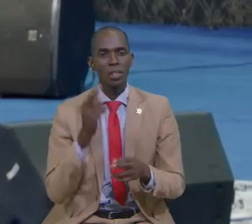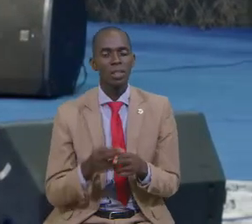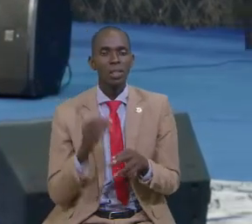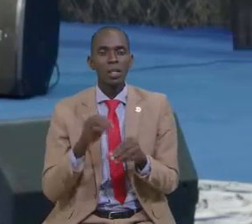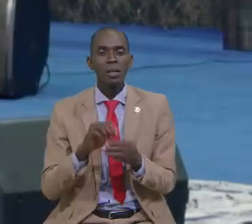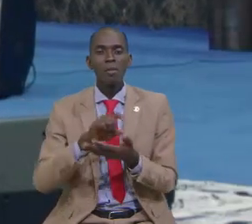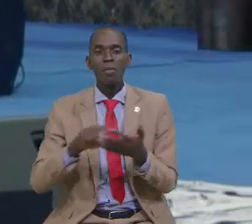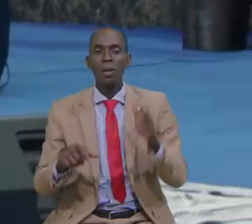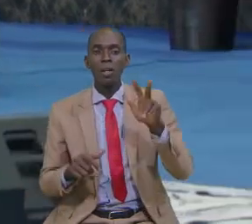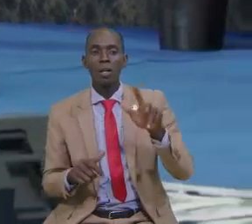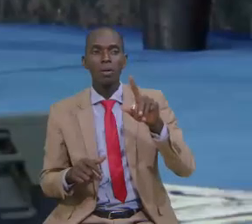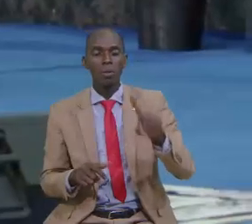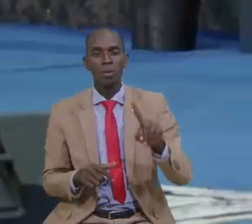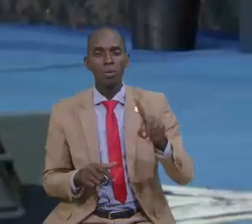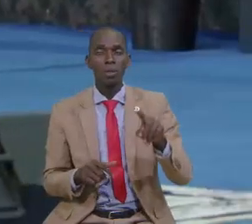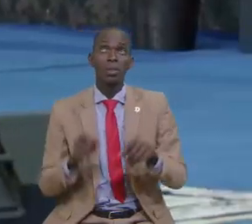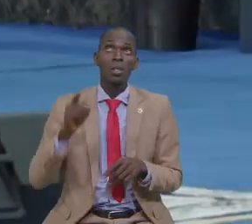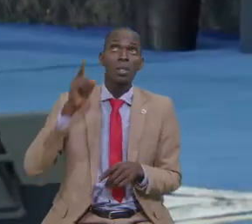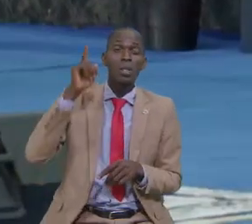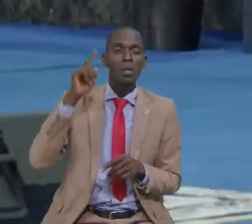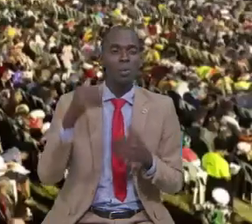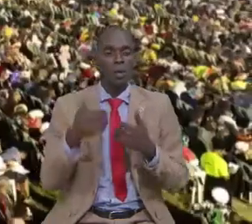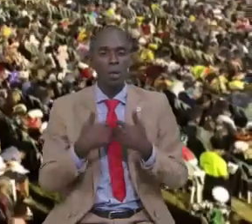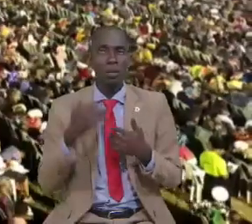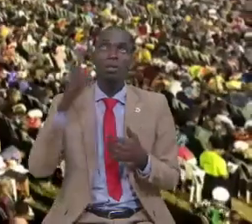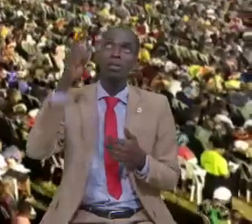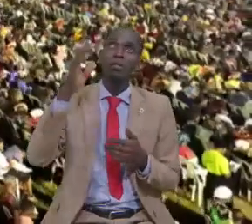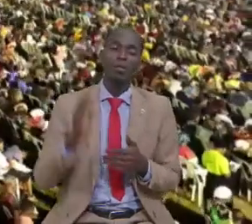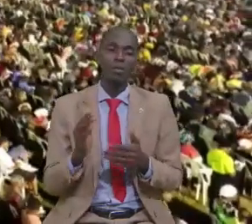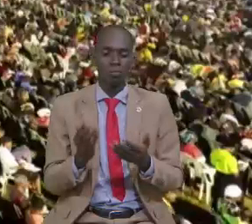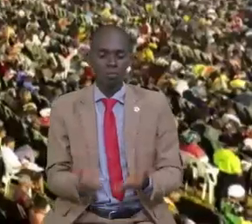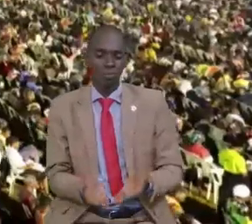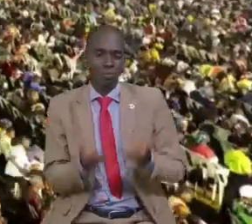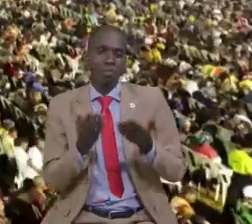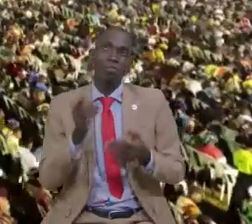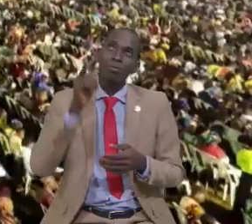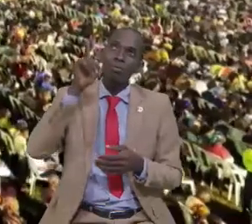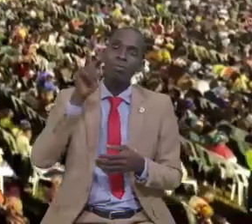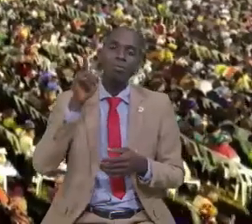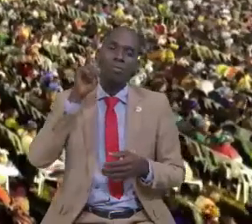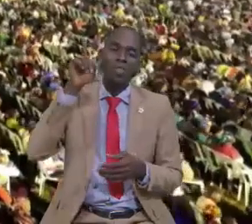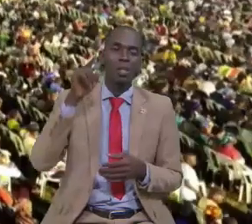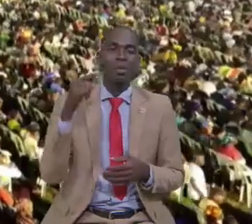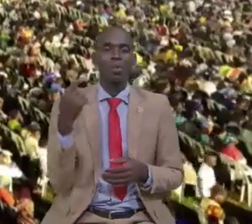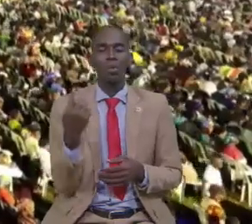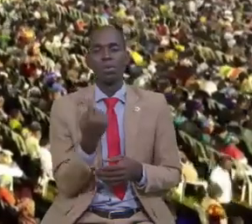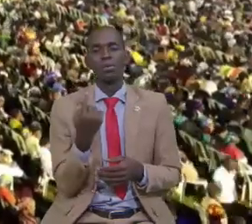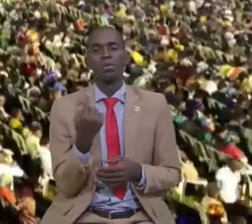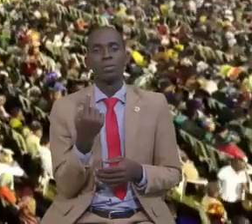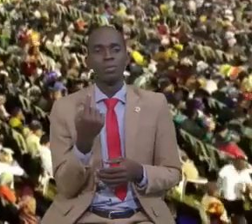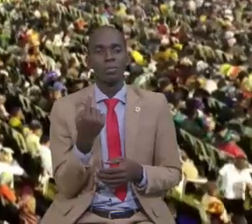on him as God's exalted him him only him only